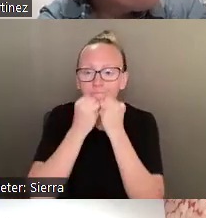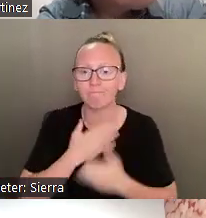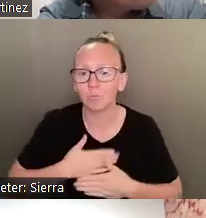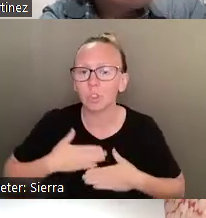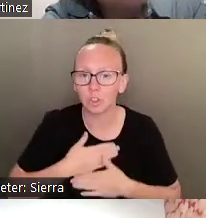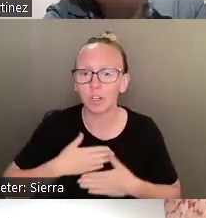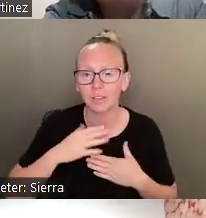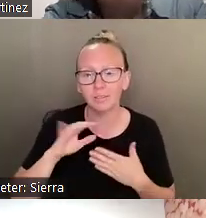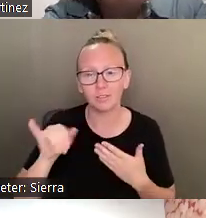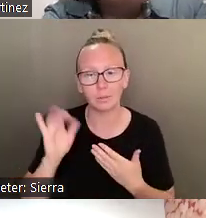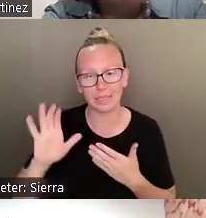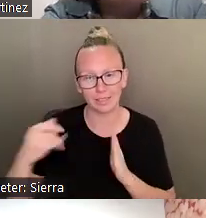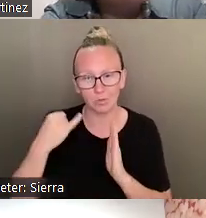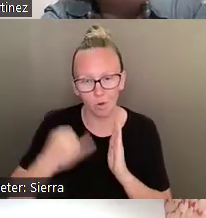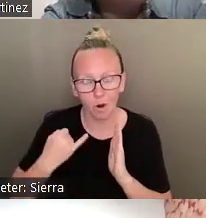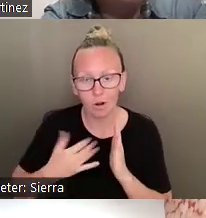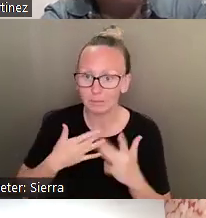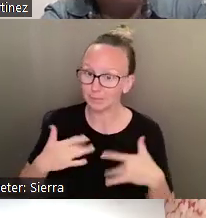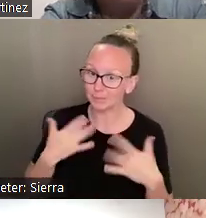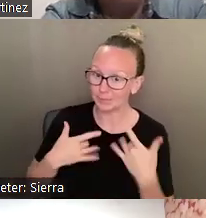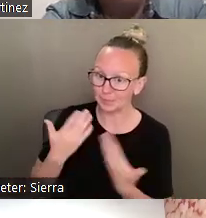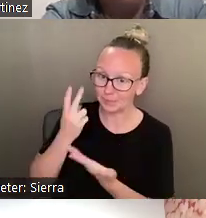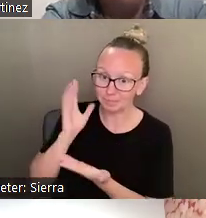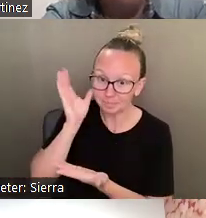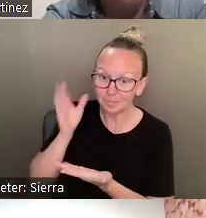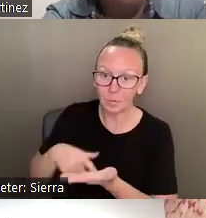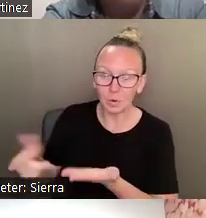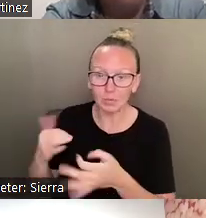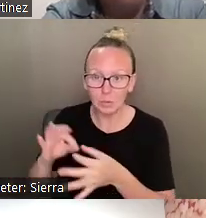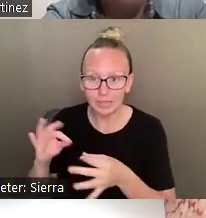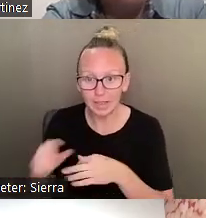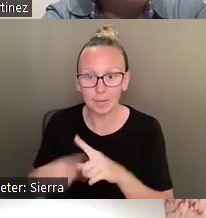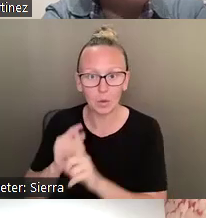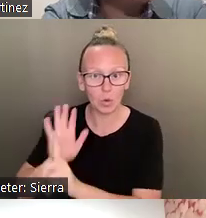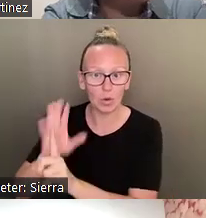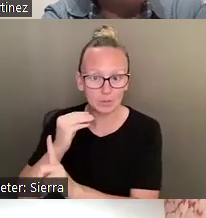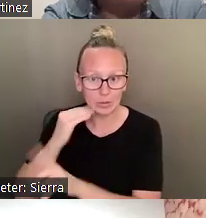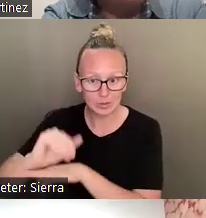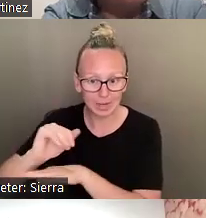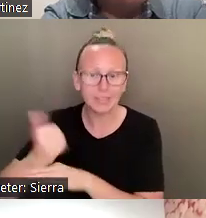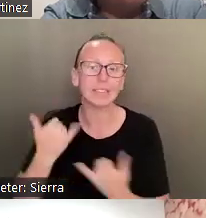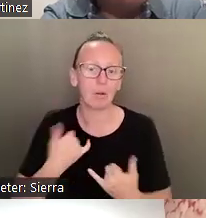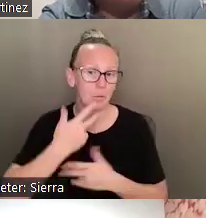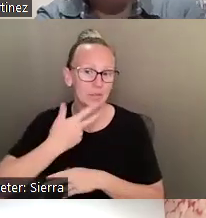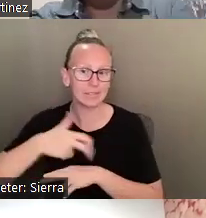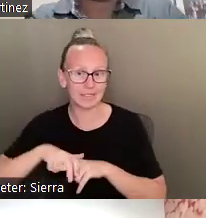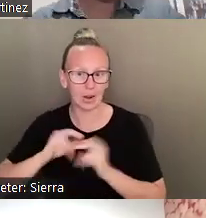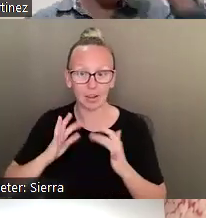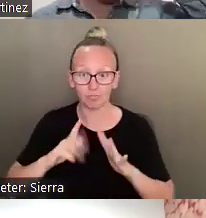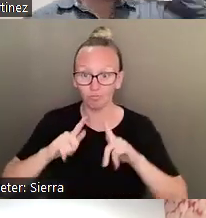have to offer, what you have to say about your experience here tonight. I'm going to go ahead and sit down and leave you with